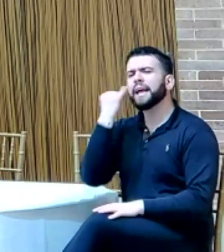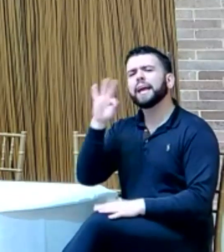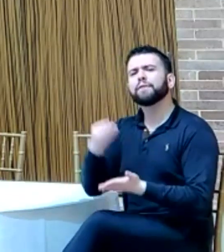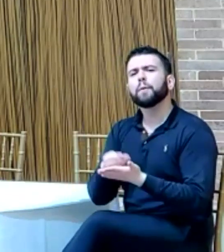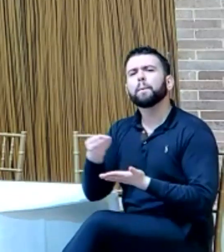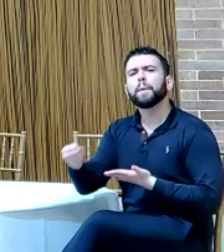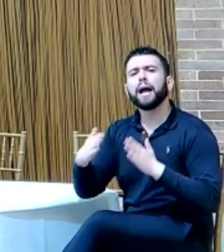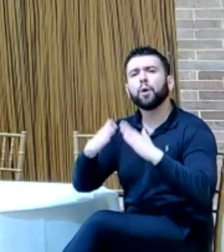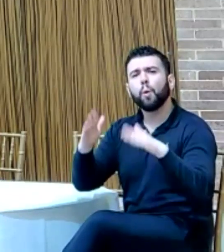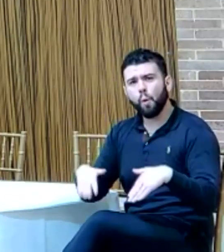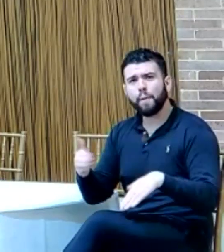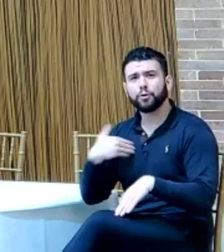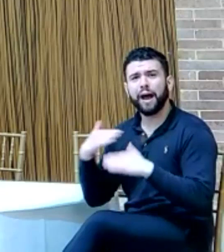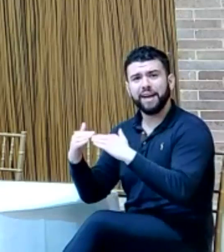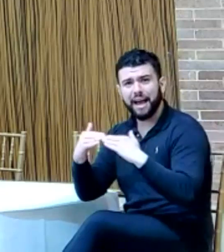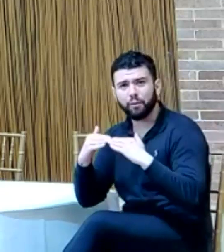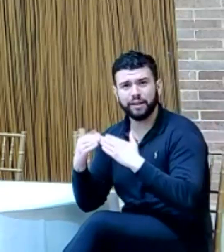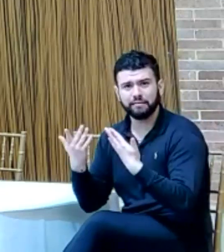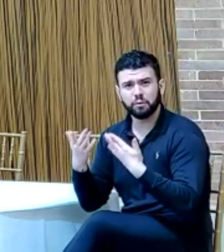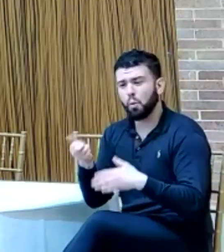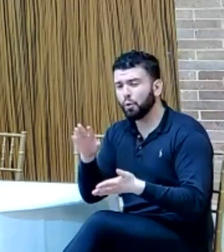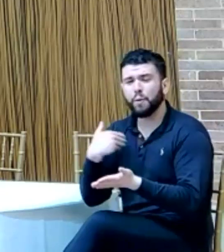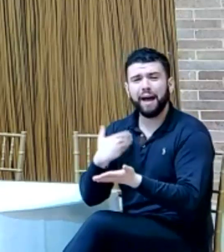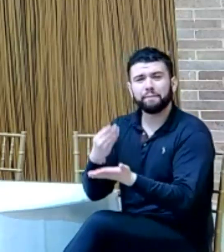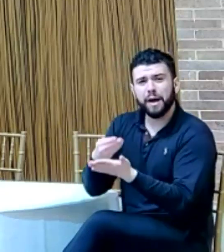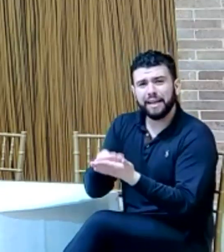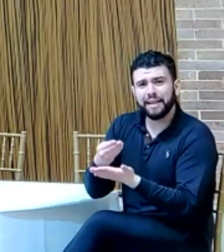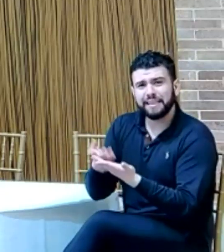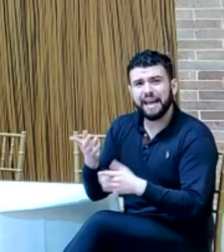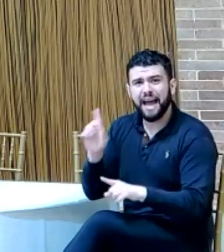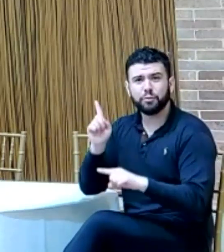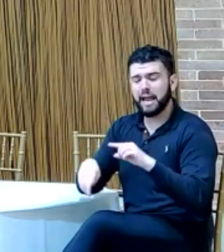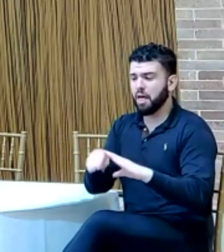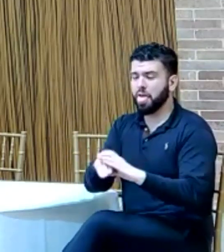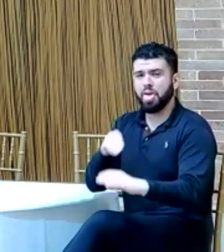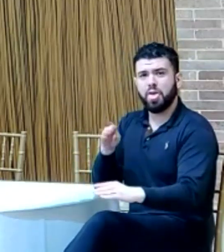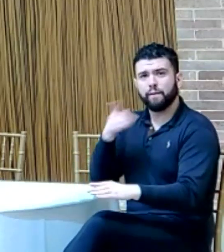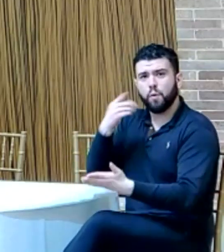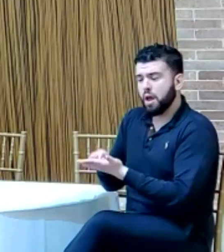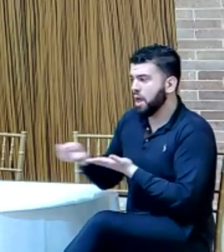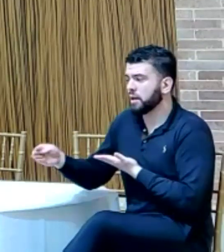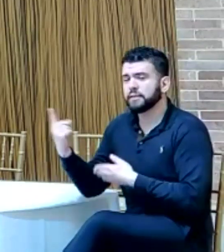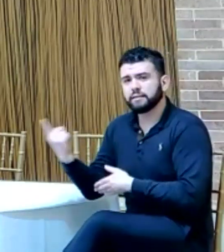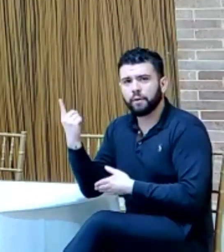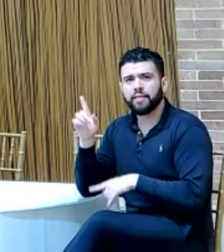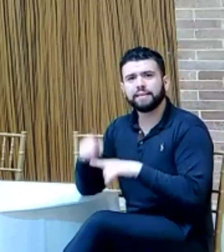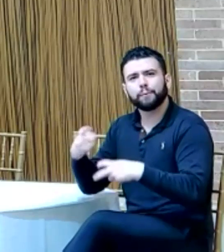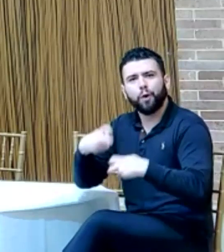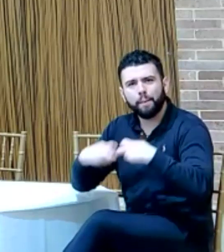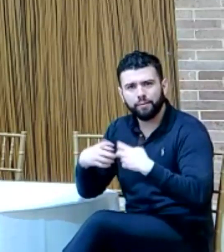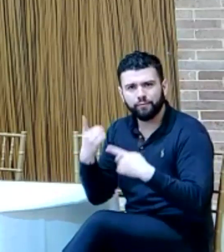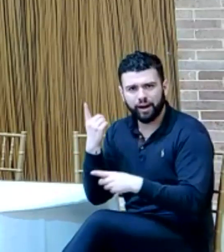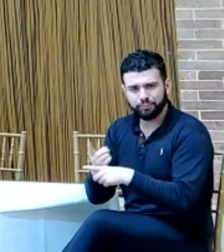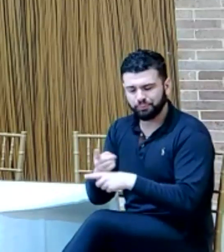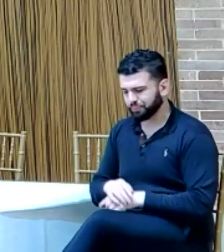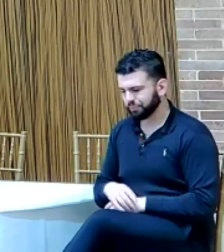home and you can't like pull that Equity out and use it for things like sending your kids to college etc etc then that's a problem there right and